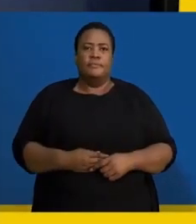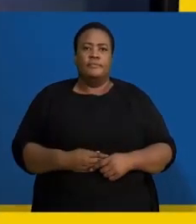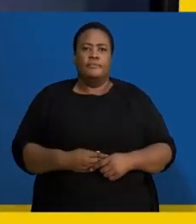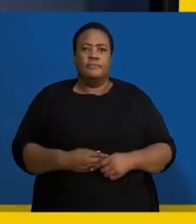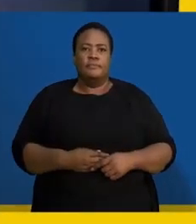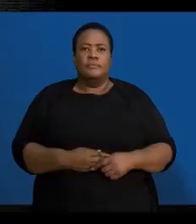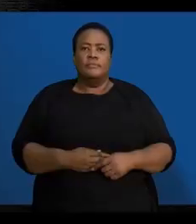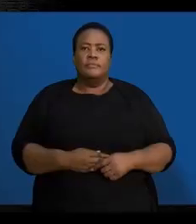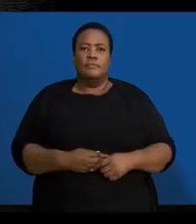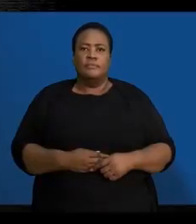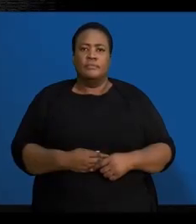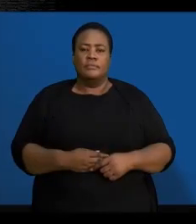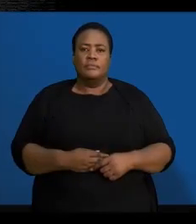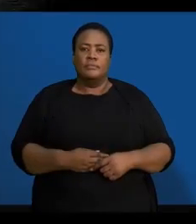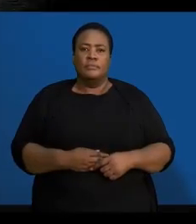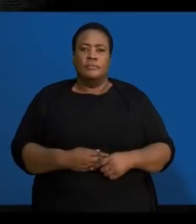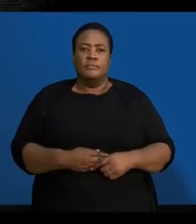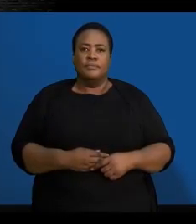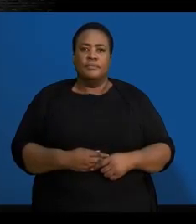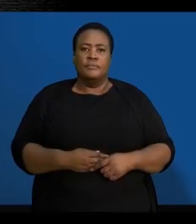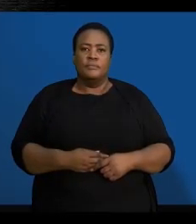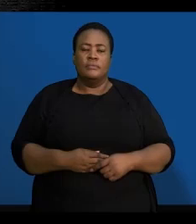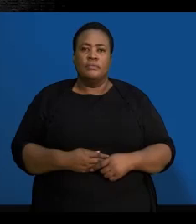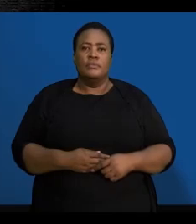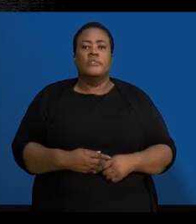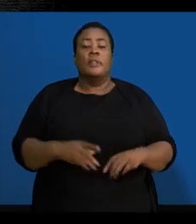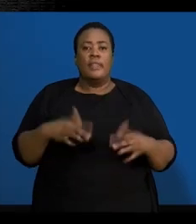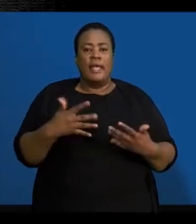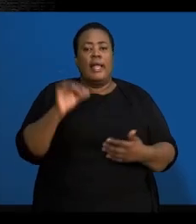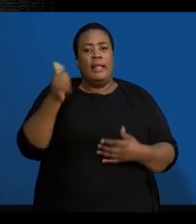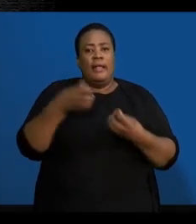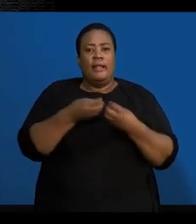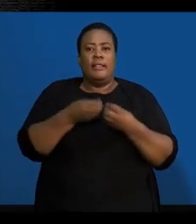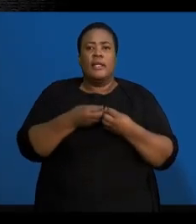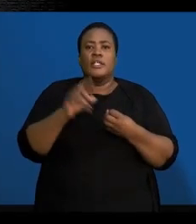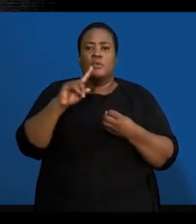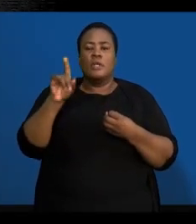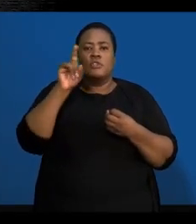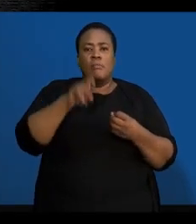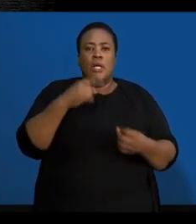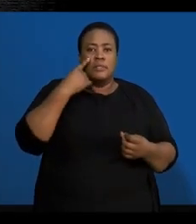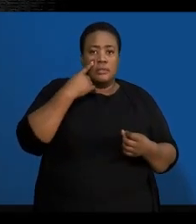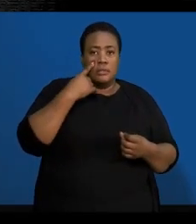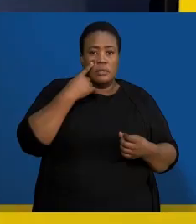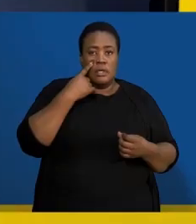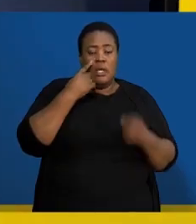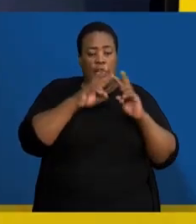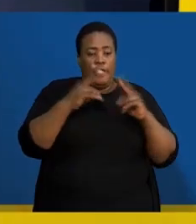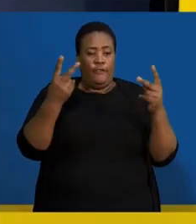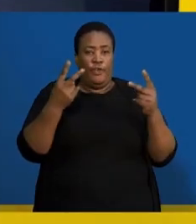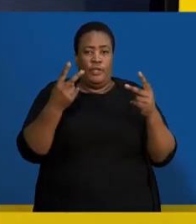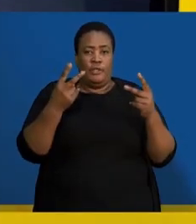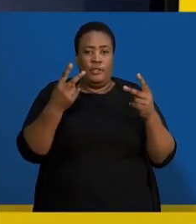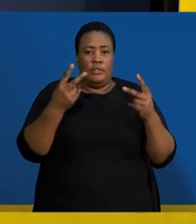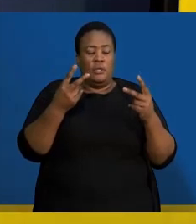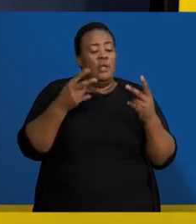on. And then another thing is you have to recognize the different types of sources. So if you look